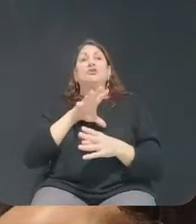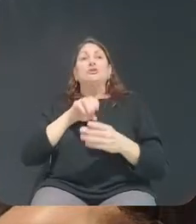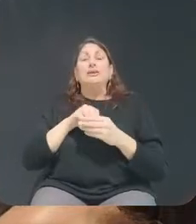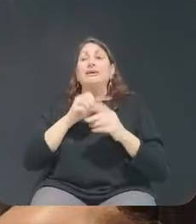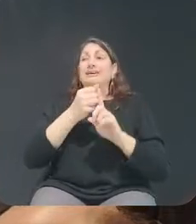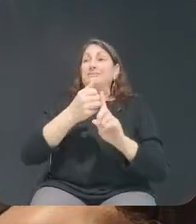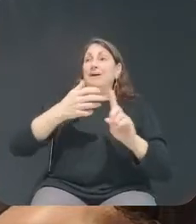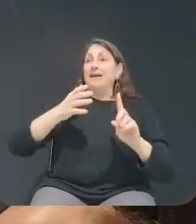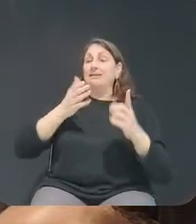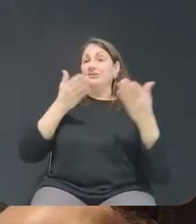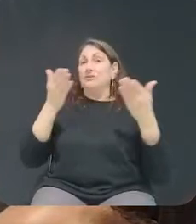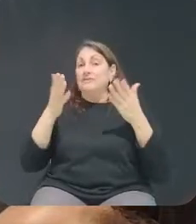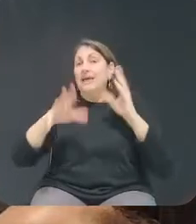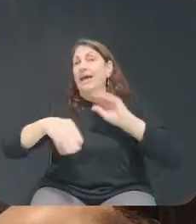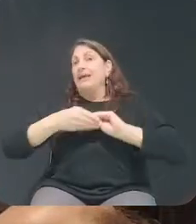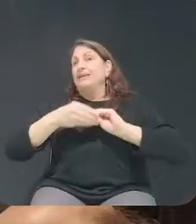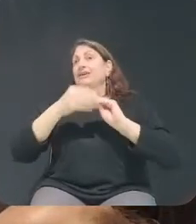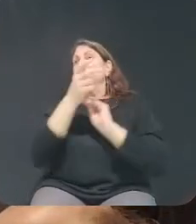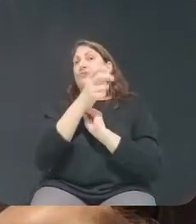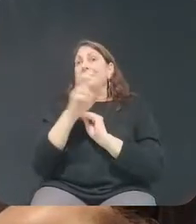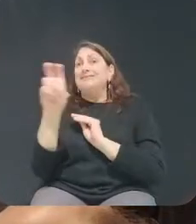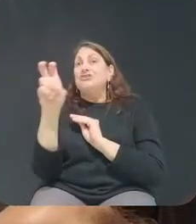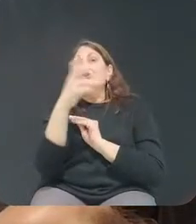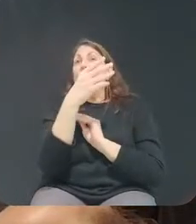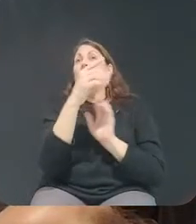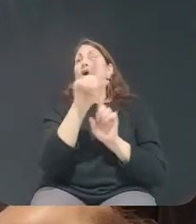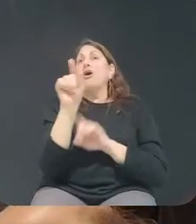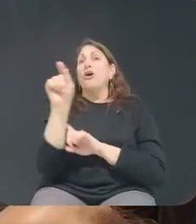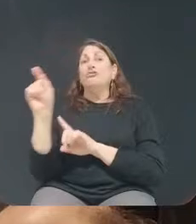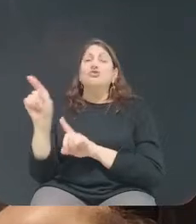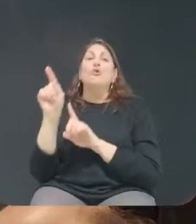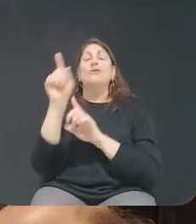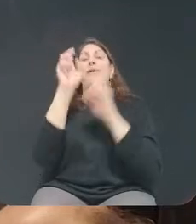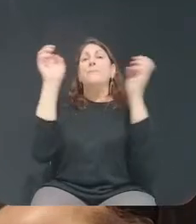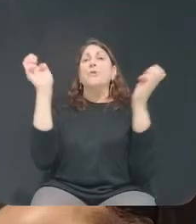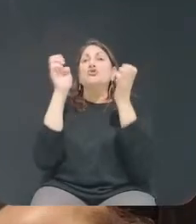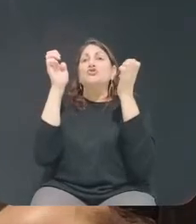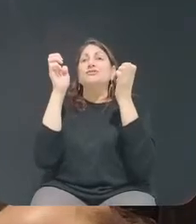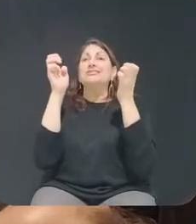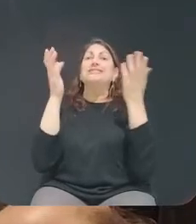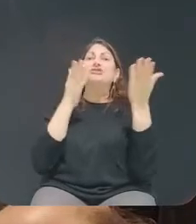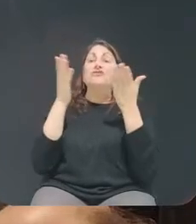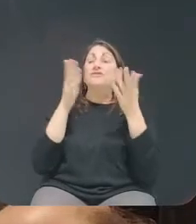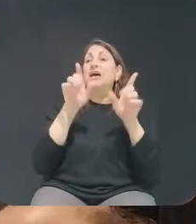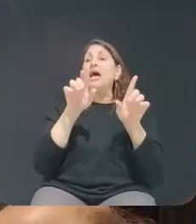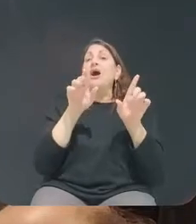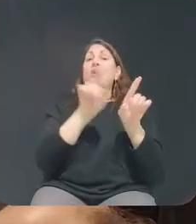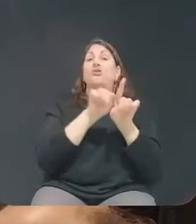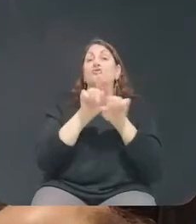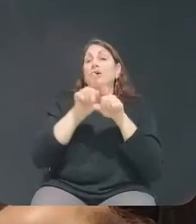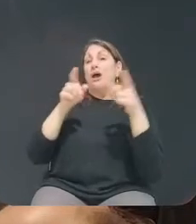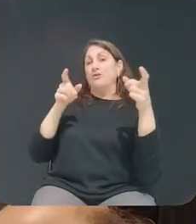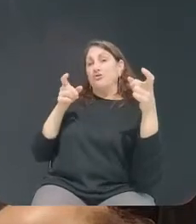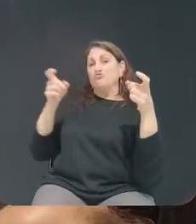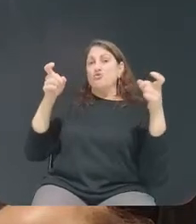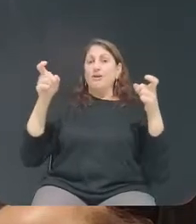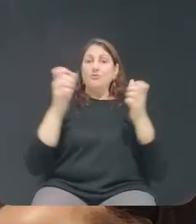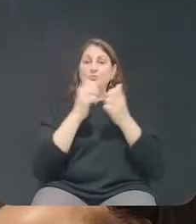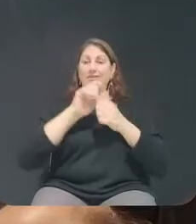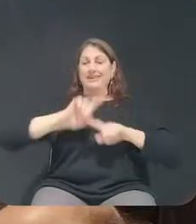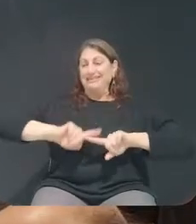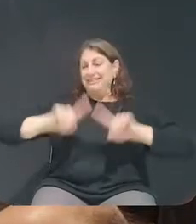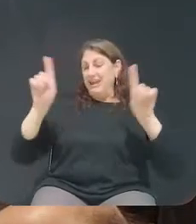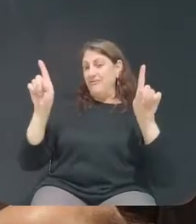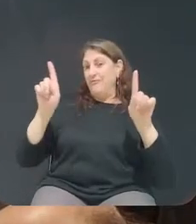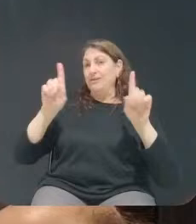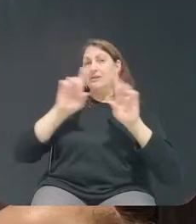transitional and emergency services, increasing housing options, and improving coordination across city departments and with other